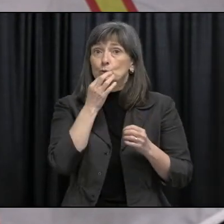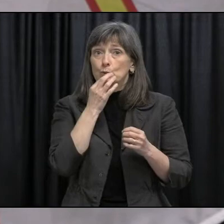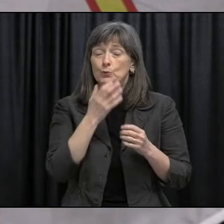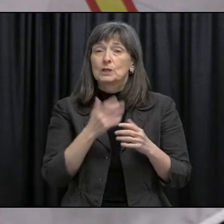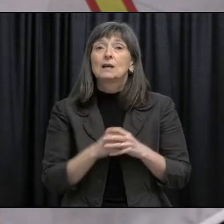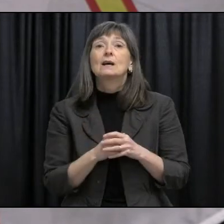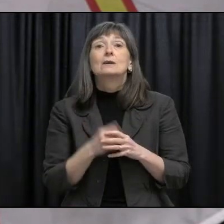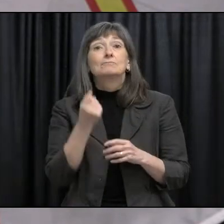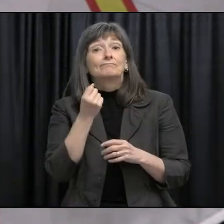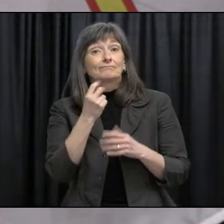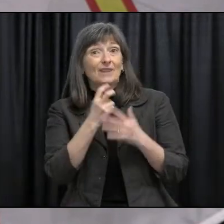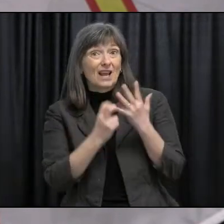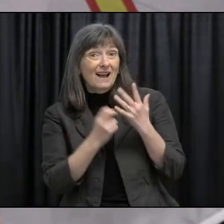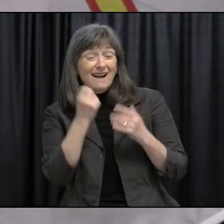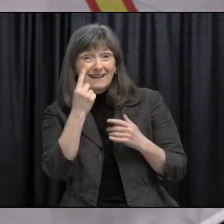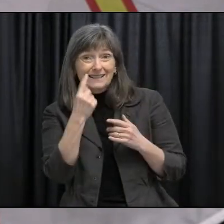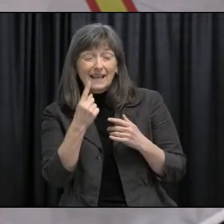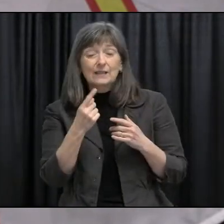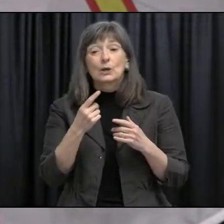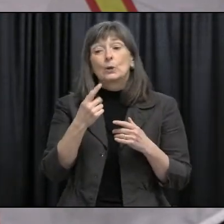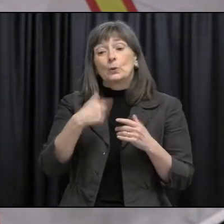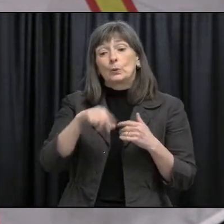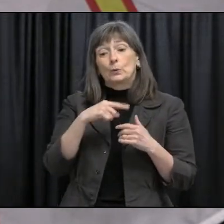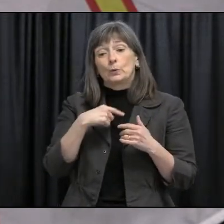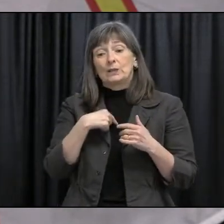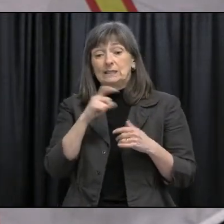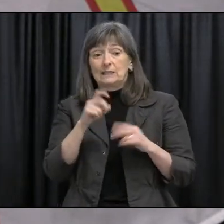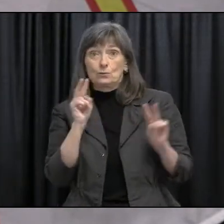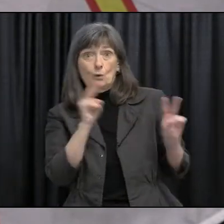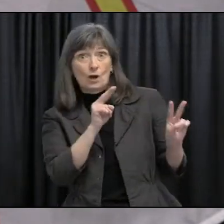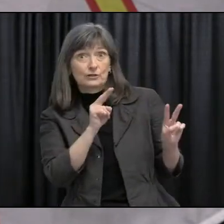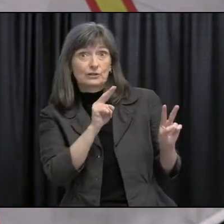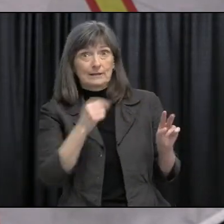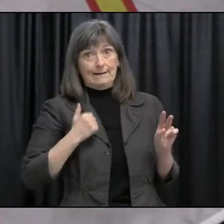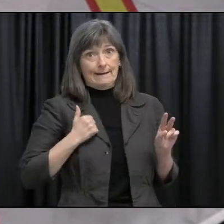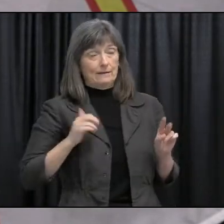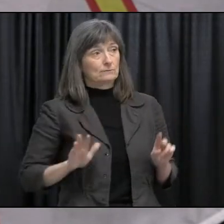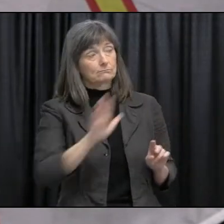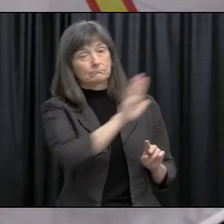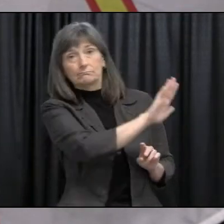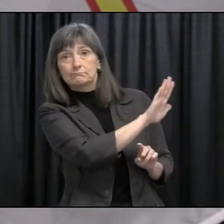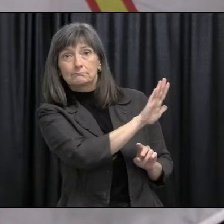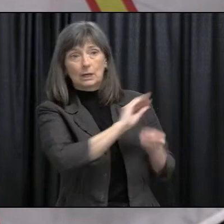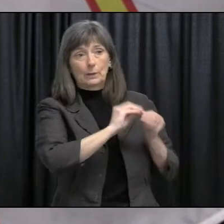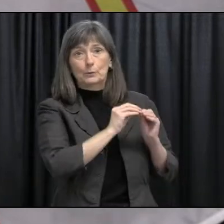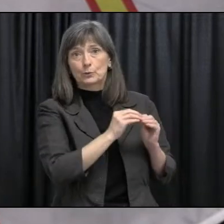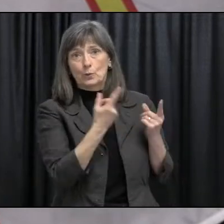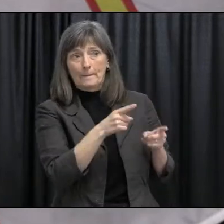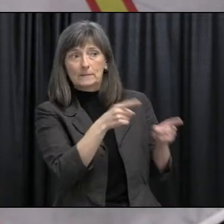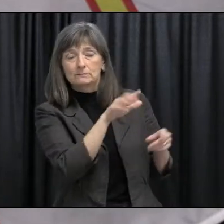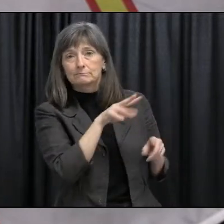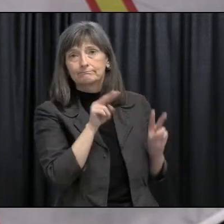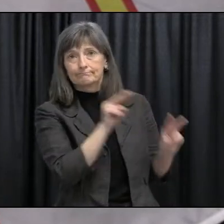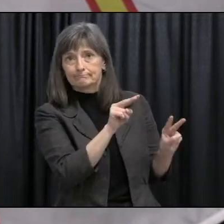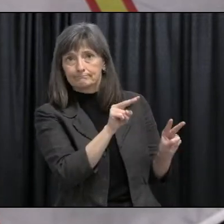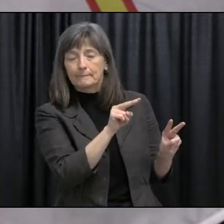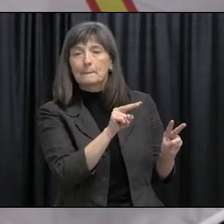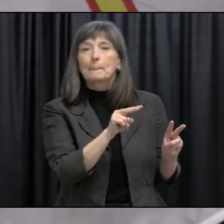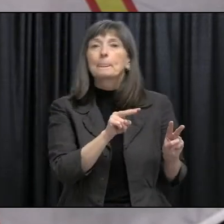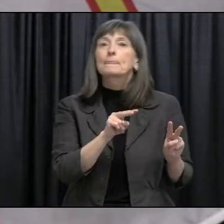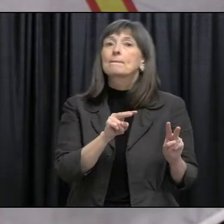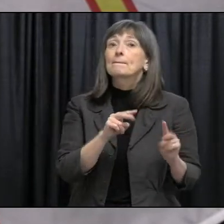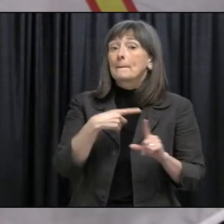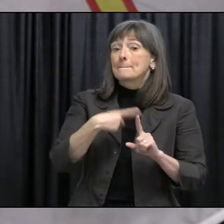into consideration, however, and these include the national epidemiology across the country, the proportion of